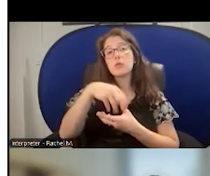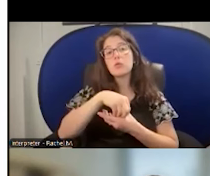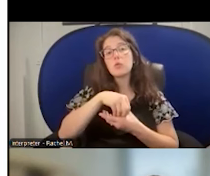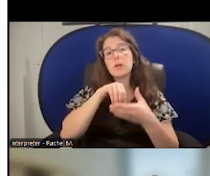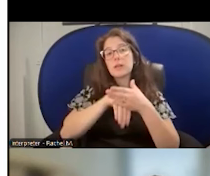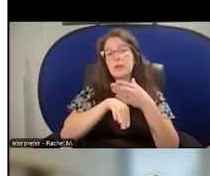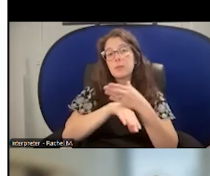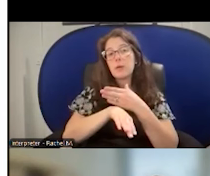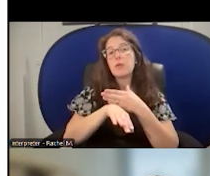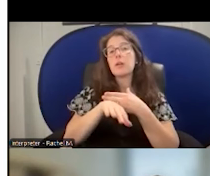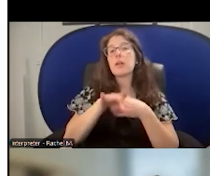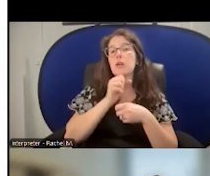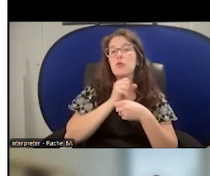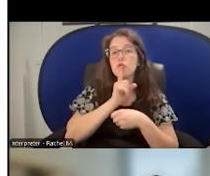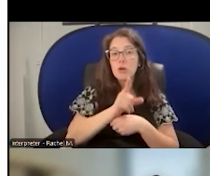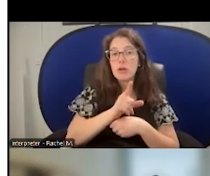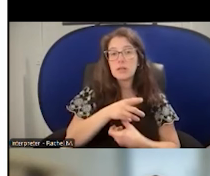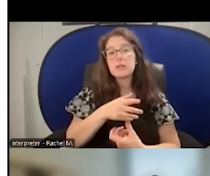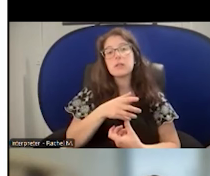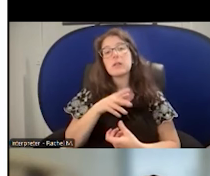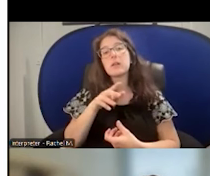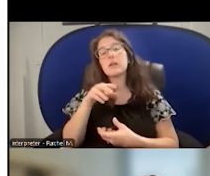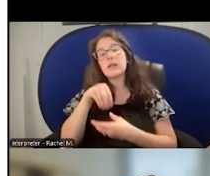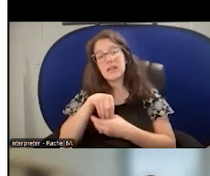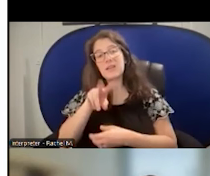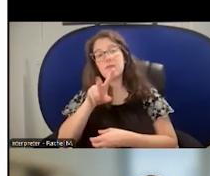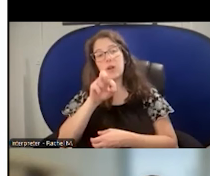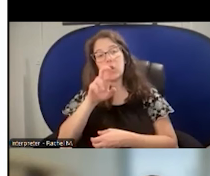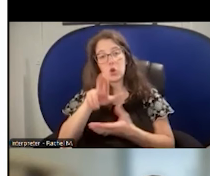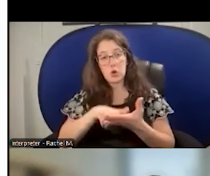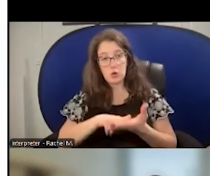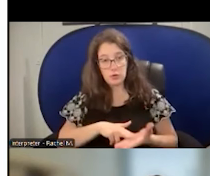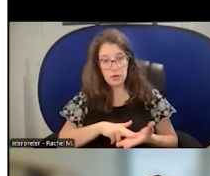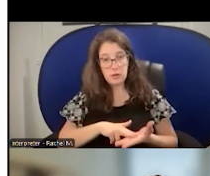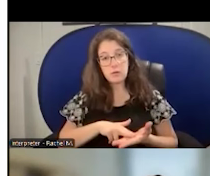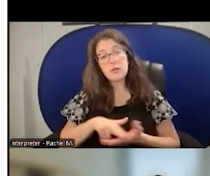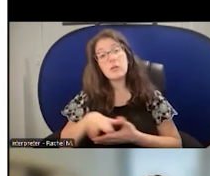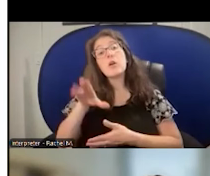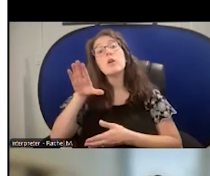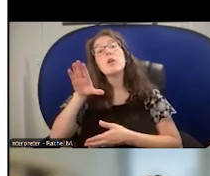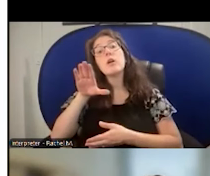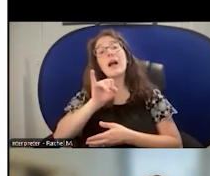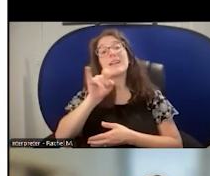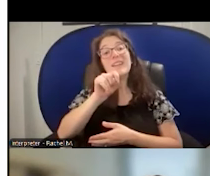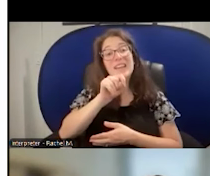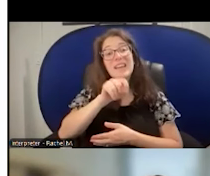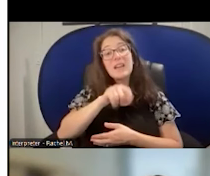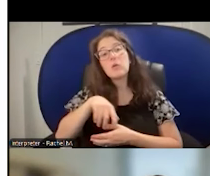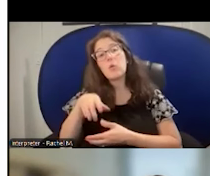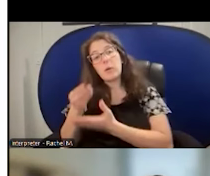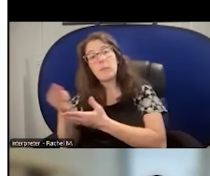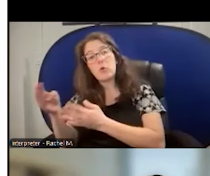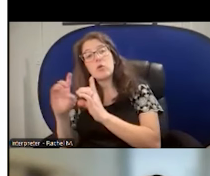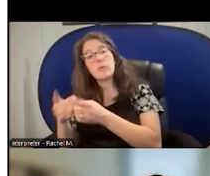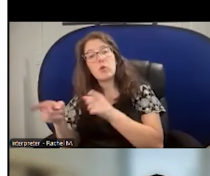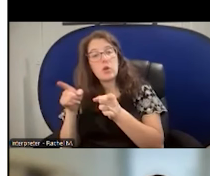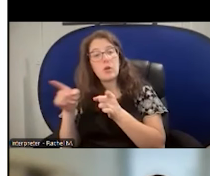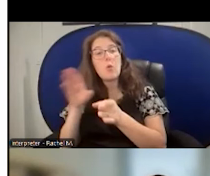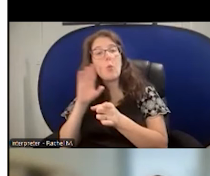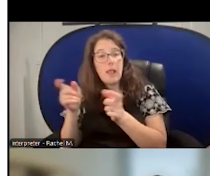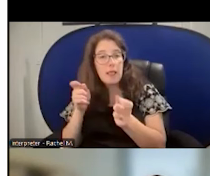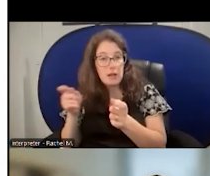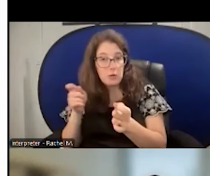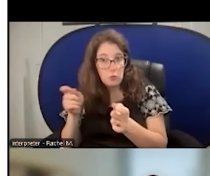accessibility assurance and vendor contracts. That is going to be something that your purchasing department or your IT department is going to be handling.